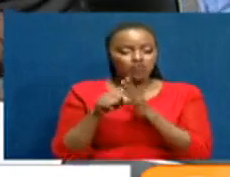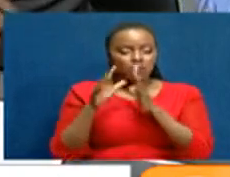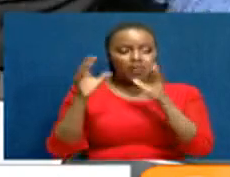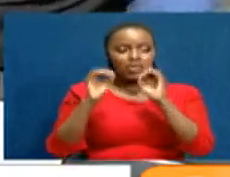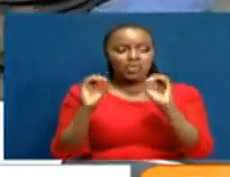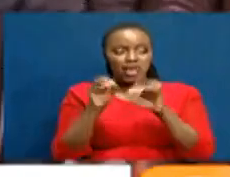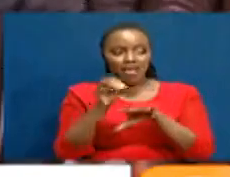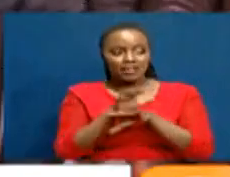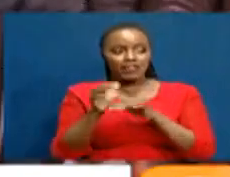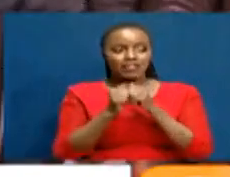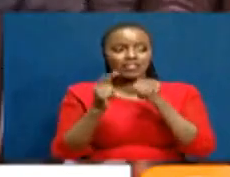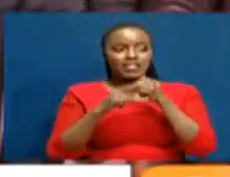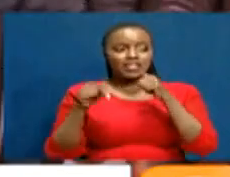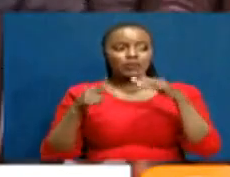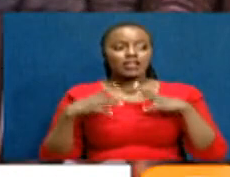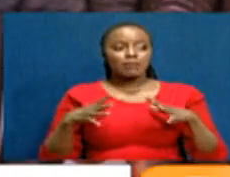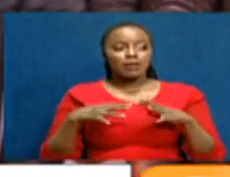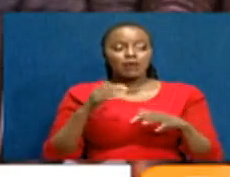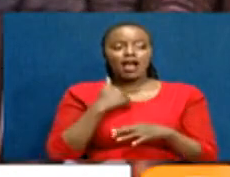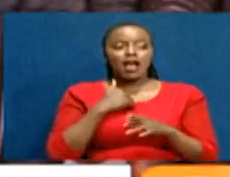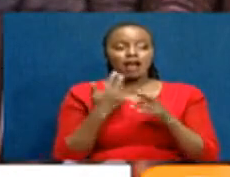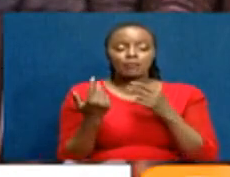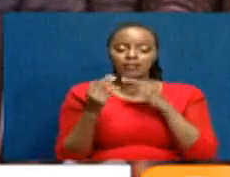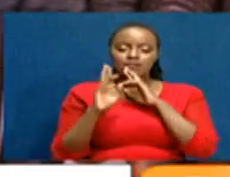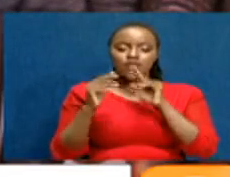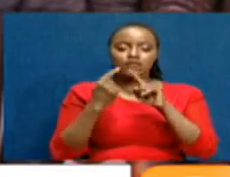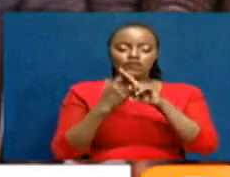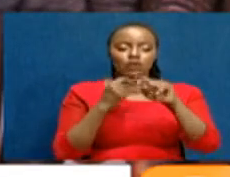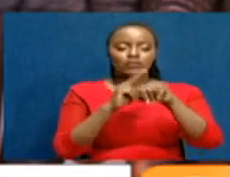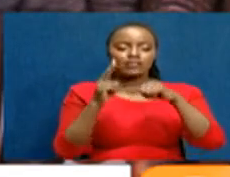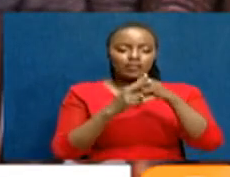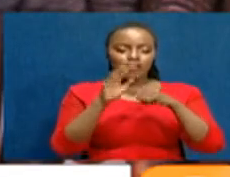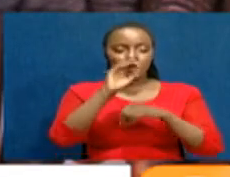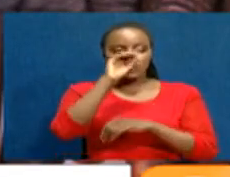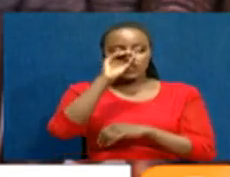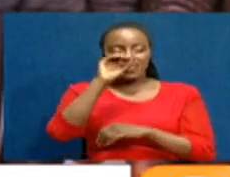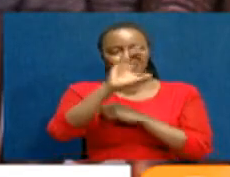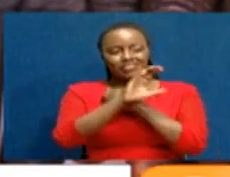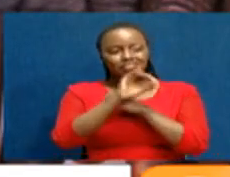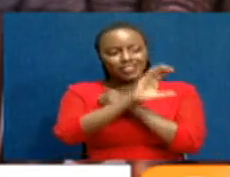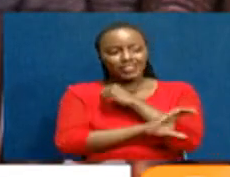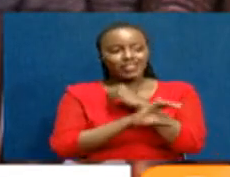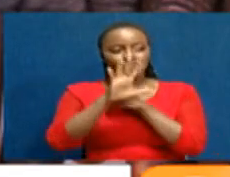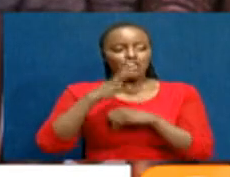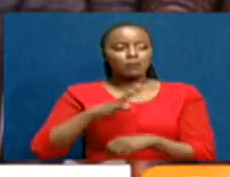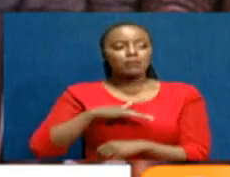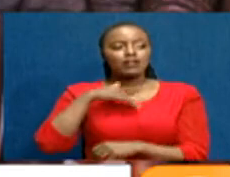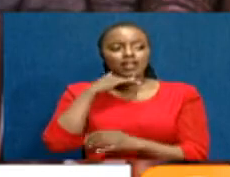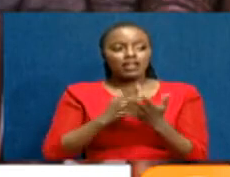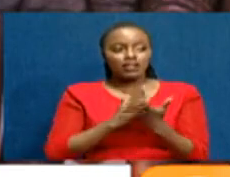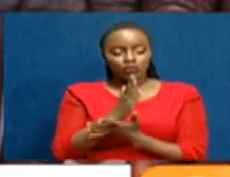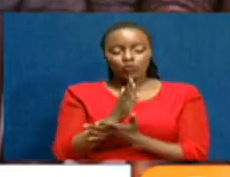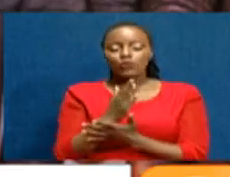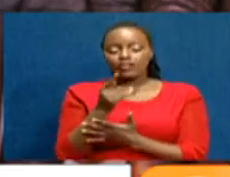far, over 16,000 cases have been reported from 75 countries. 5 deaths have been confirmed as a result of